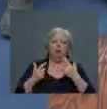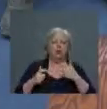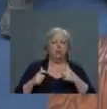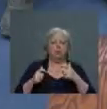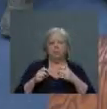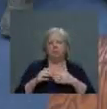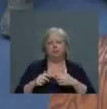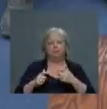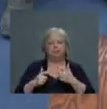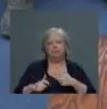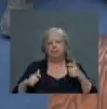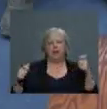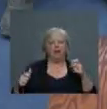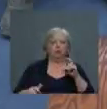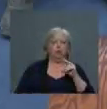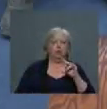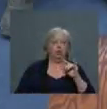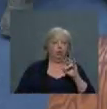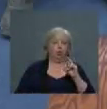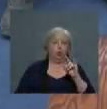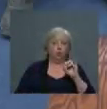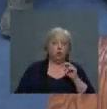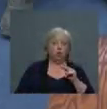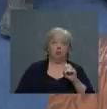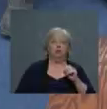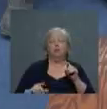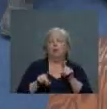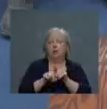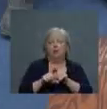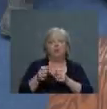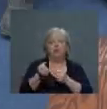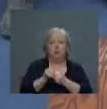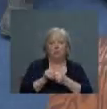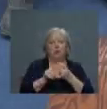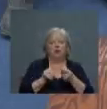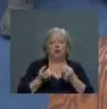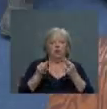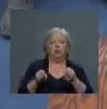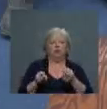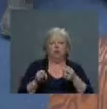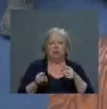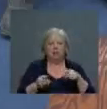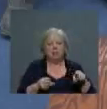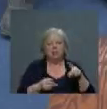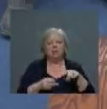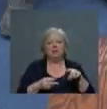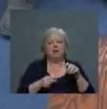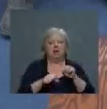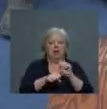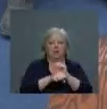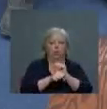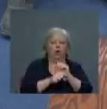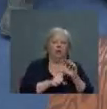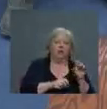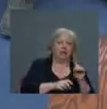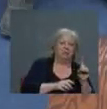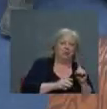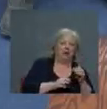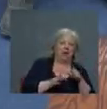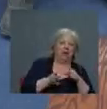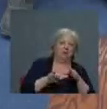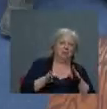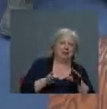in Washington, D.C. are also supporters of it, and they can work mainly the Democratic side of the